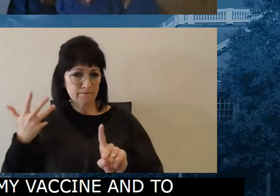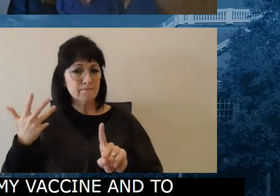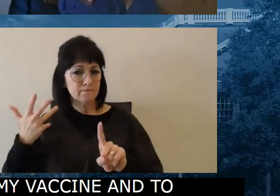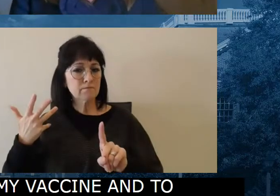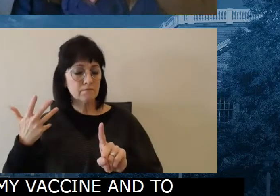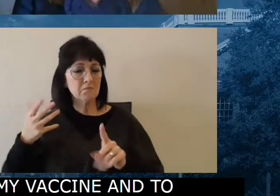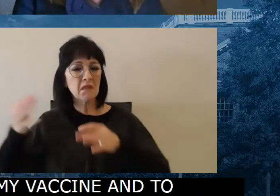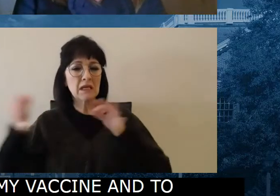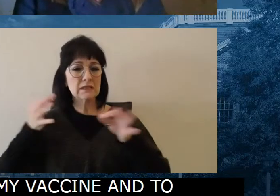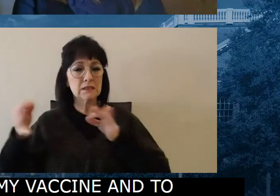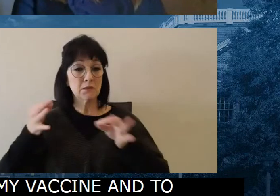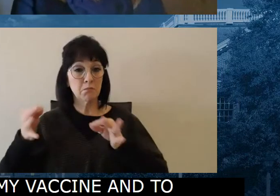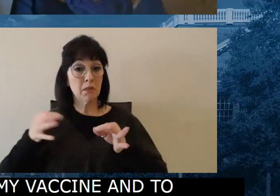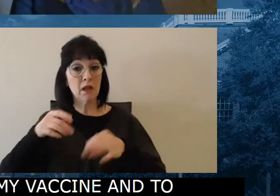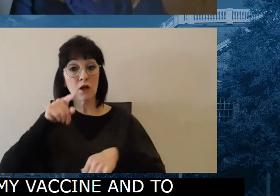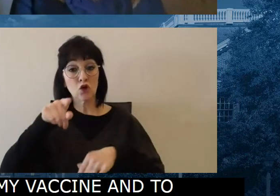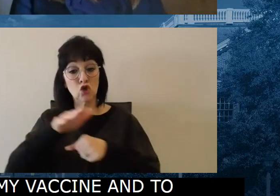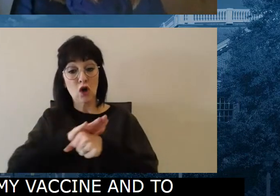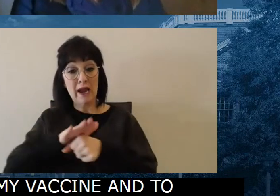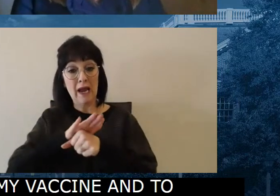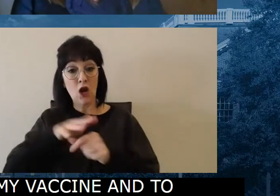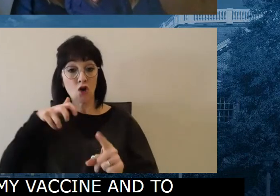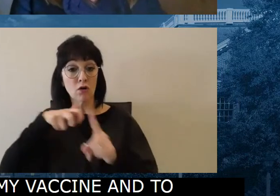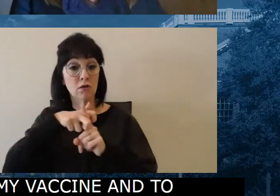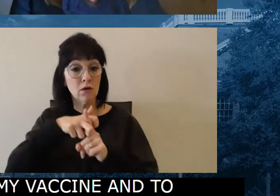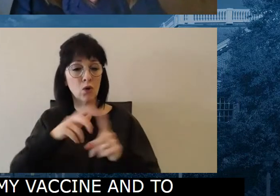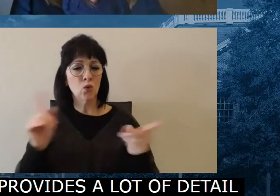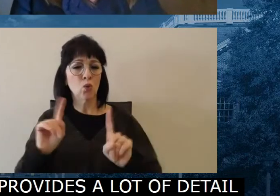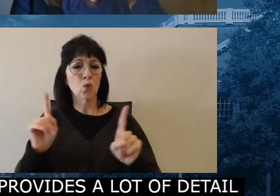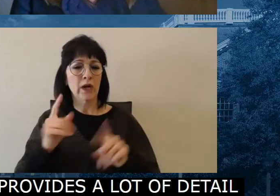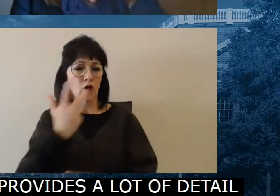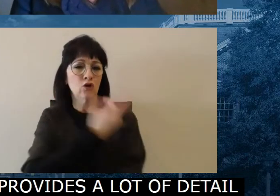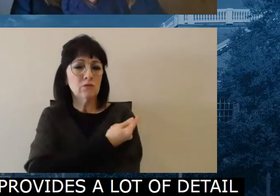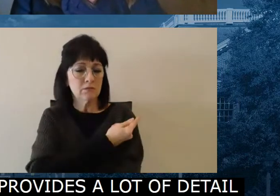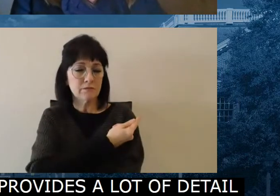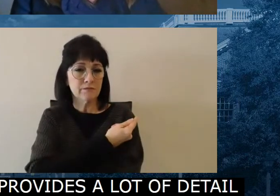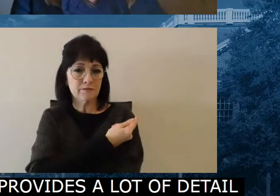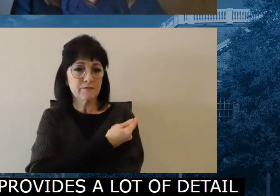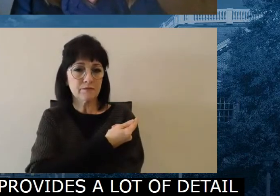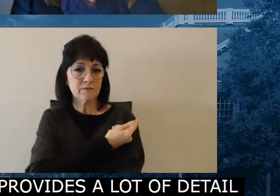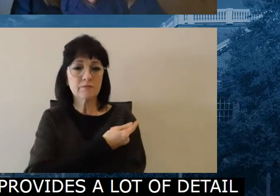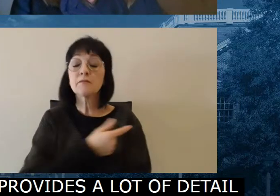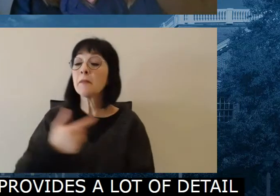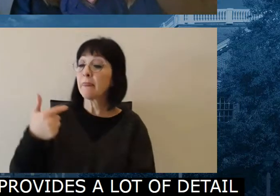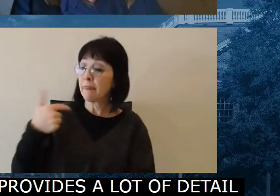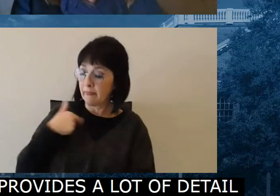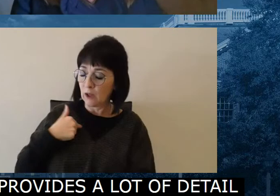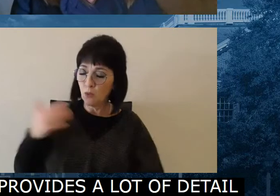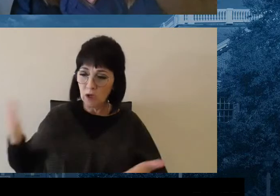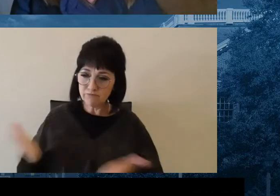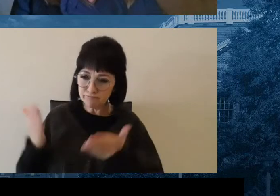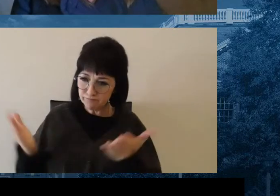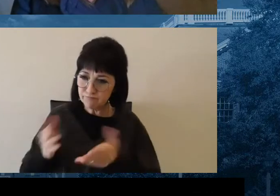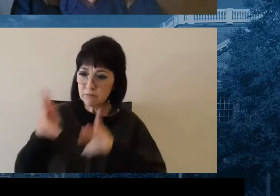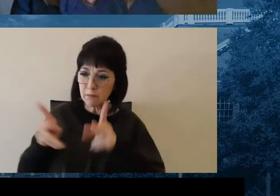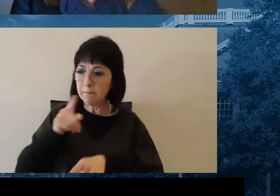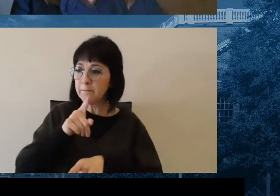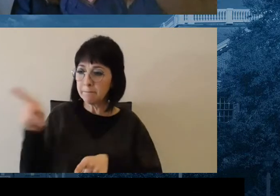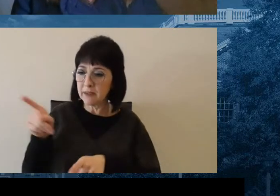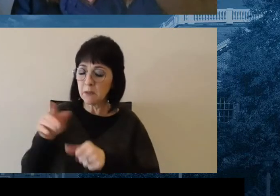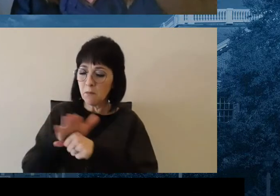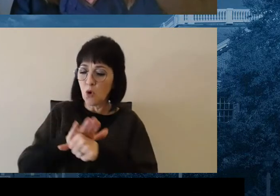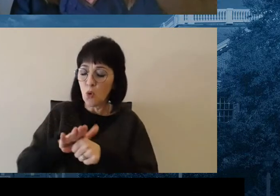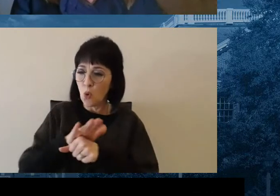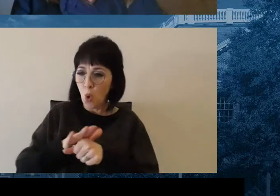your vaccine. And we've encouraged folks to, check with your local pharmacy, check with your primary